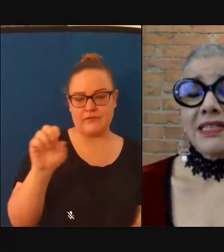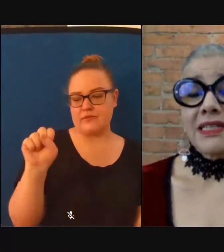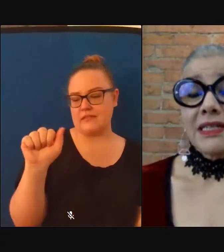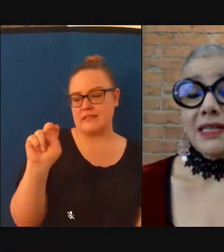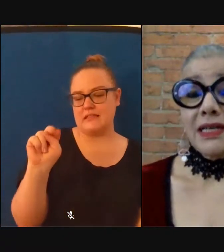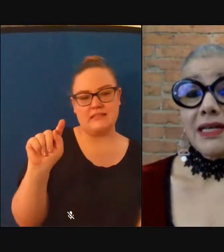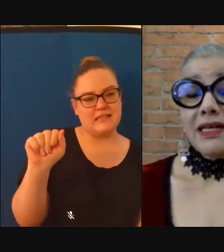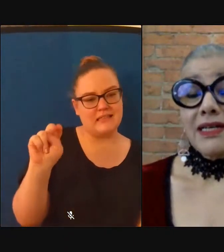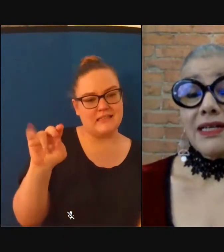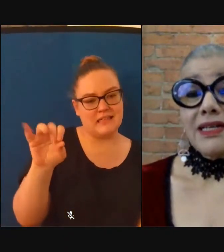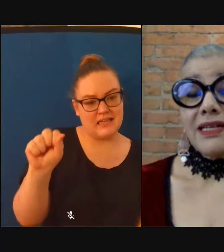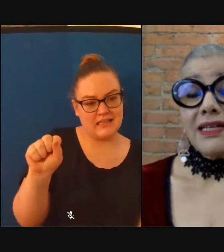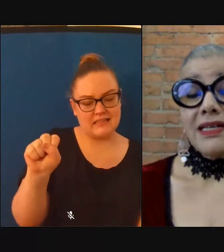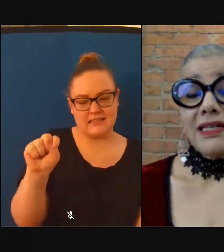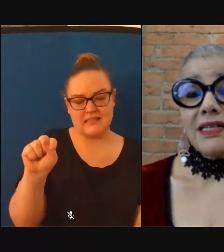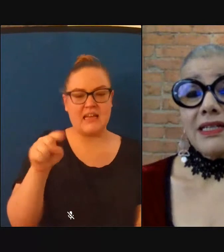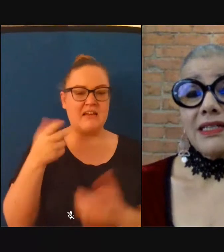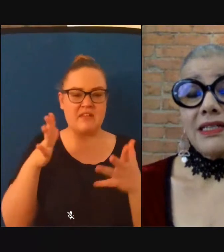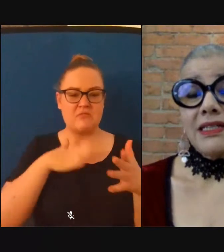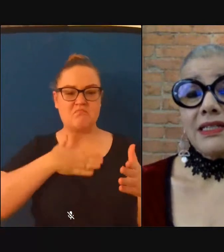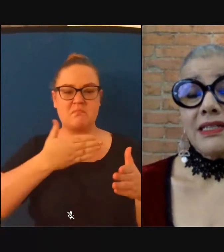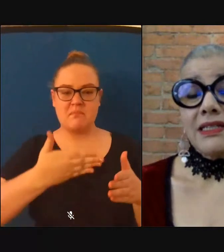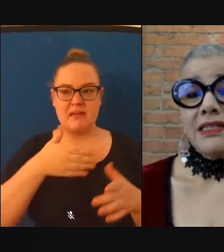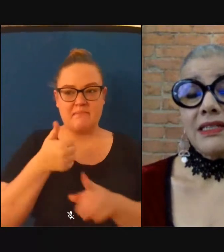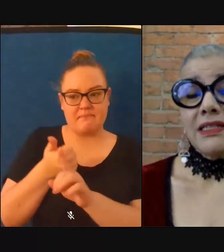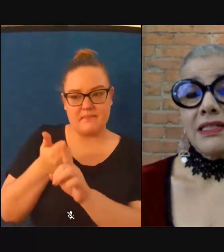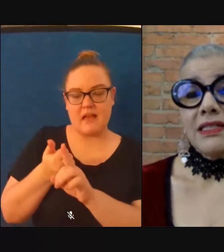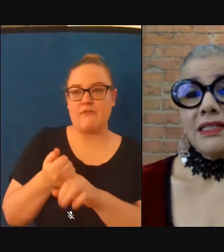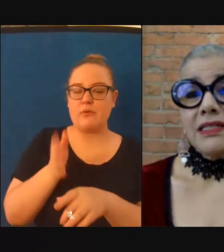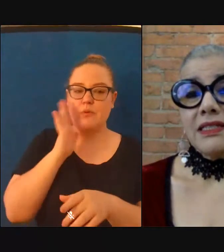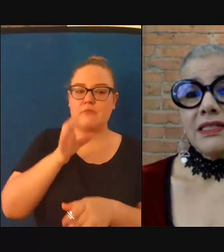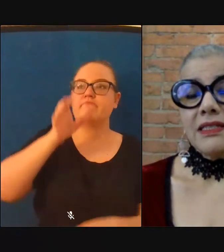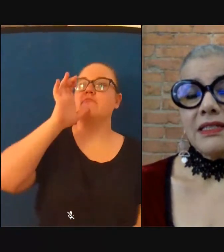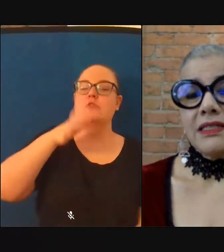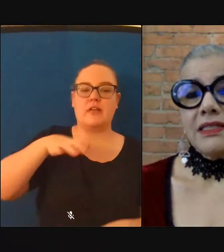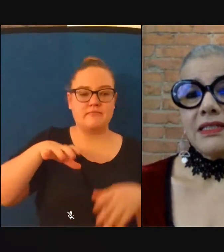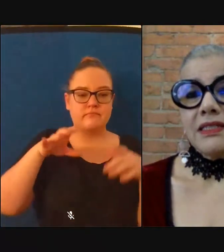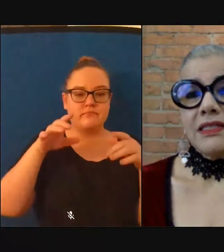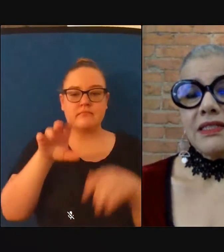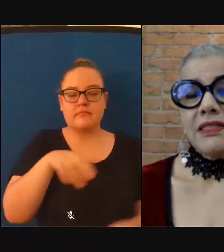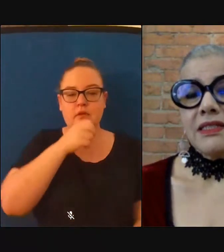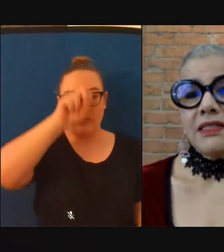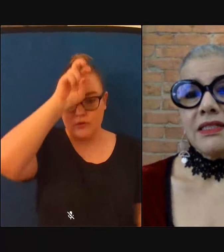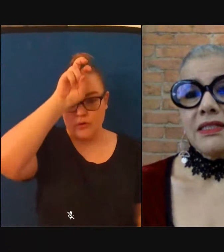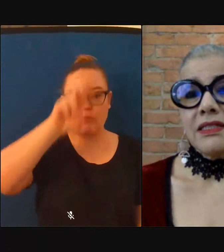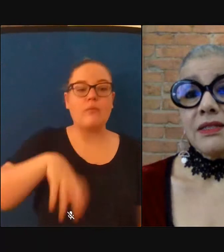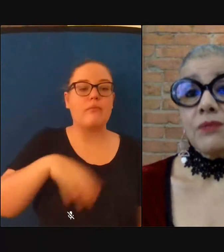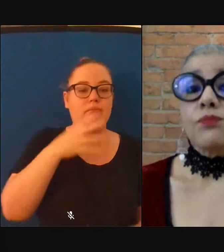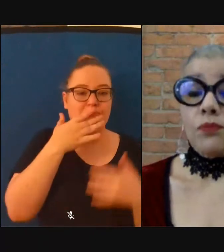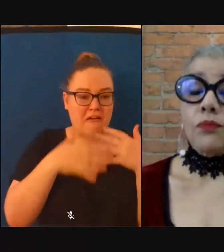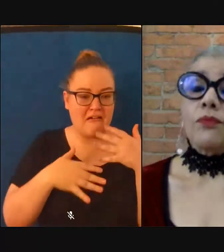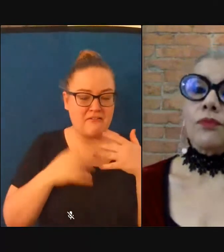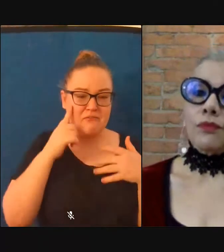ceremonies. So to me, it spoke to the fact that there are these religious traditions that serve as fonts of